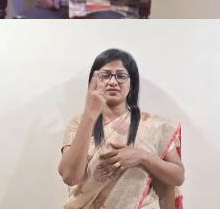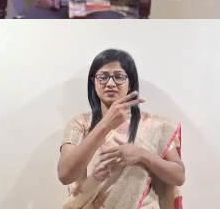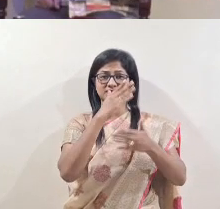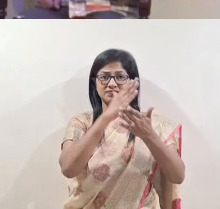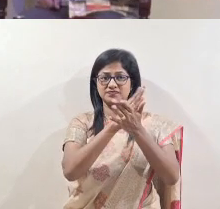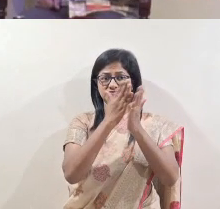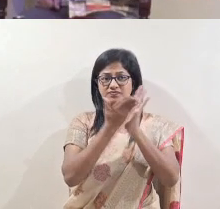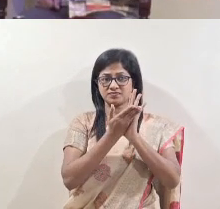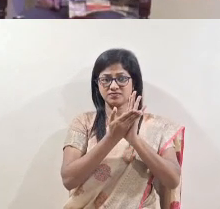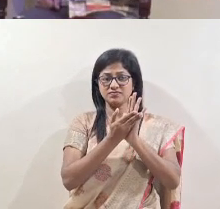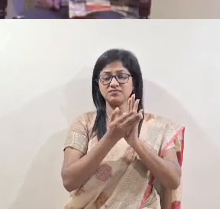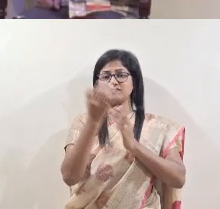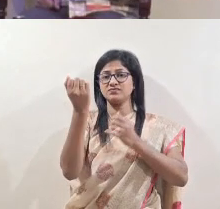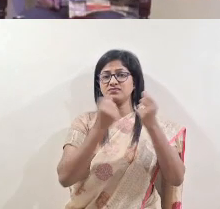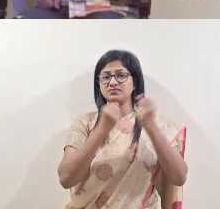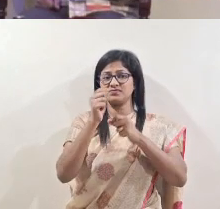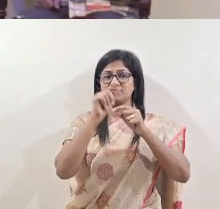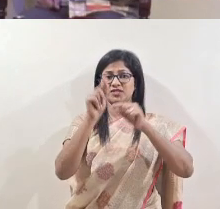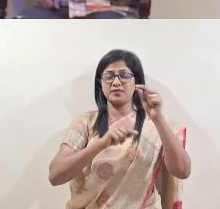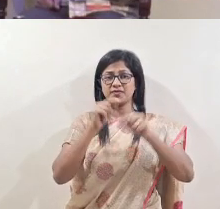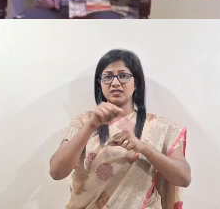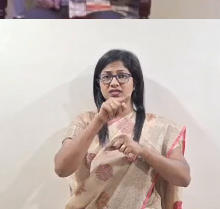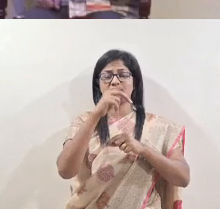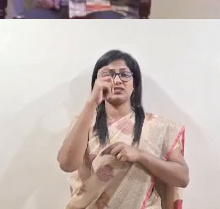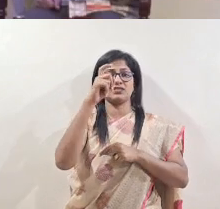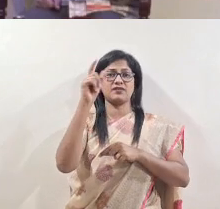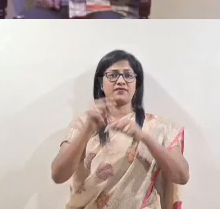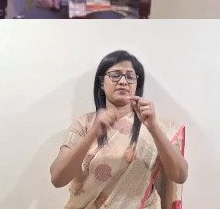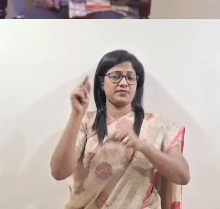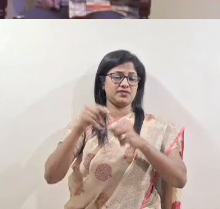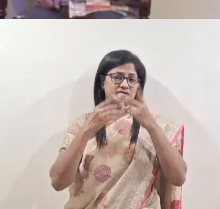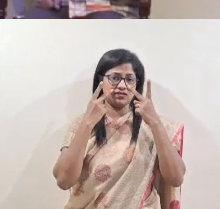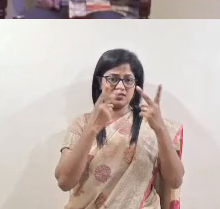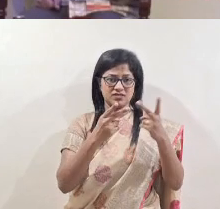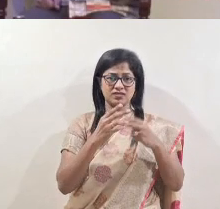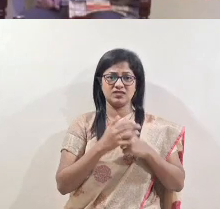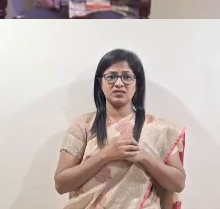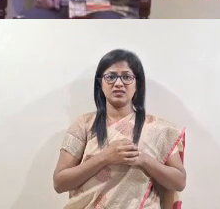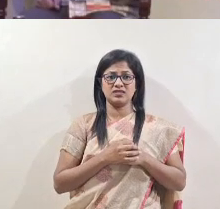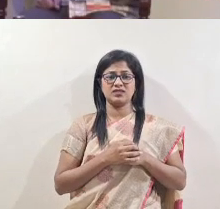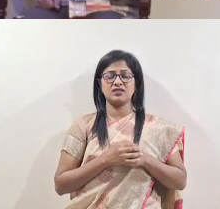see in the number of car percentages here, 7%. So can you?